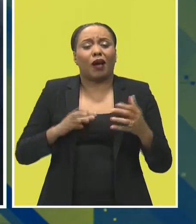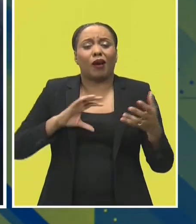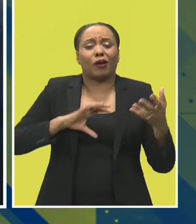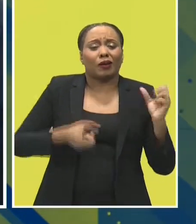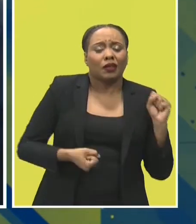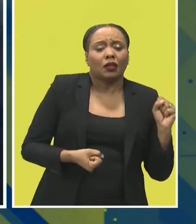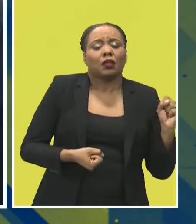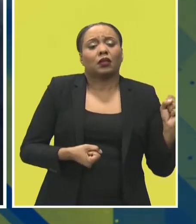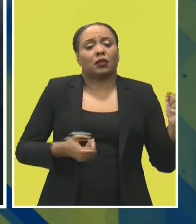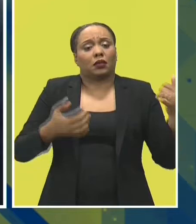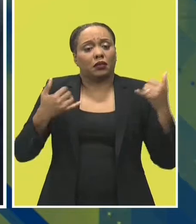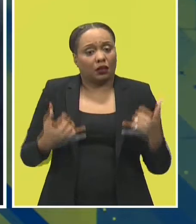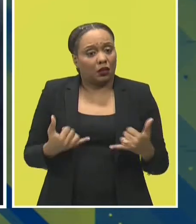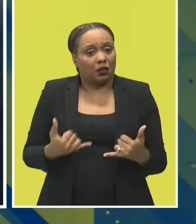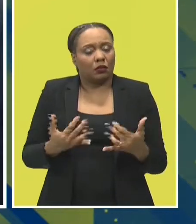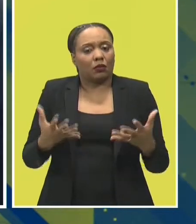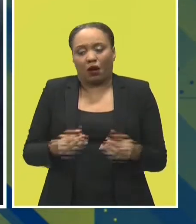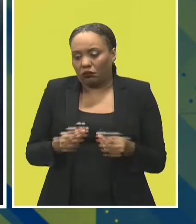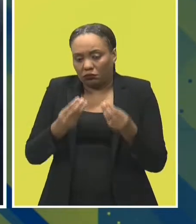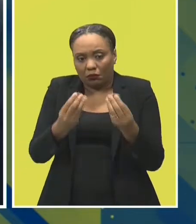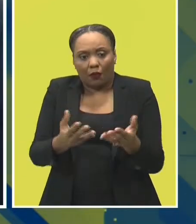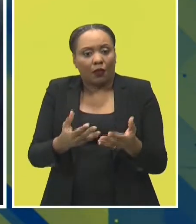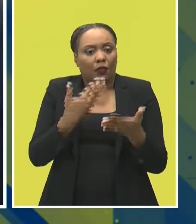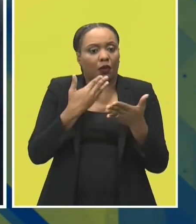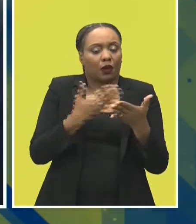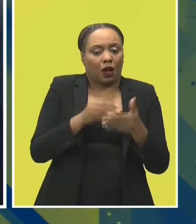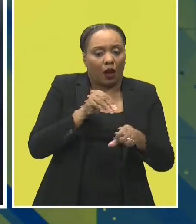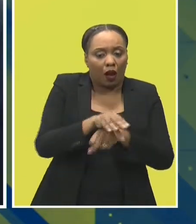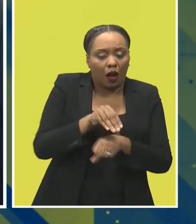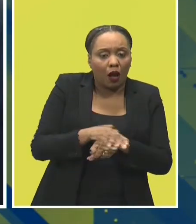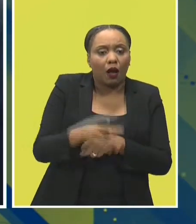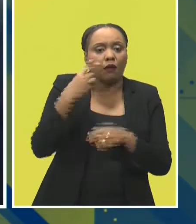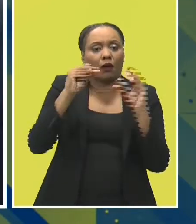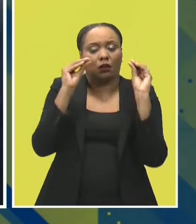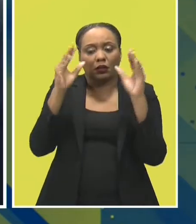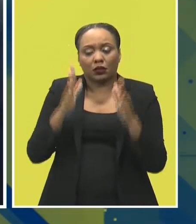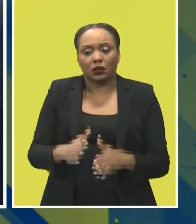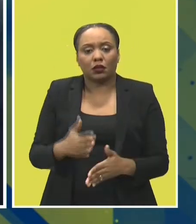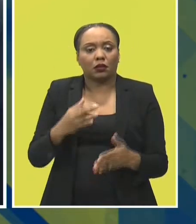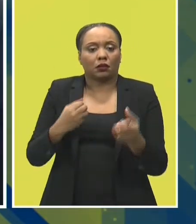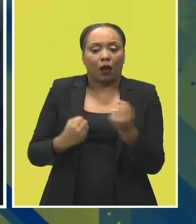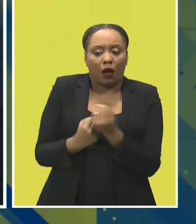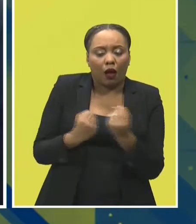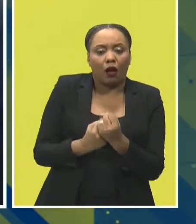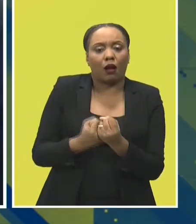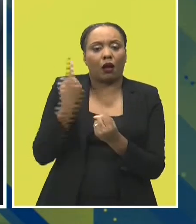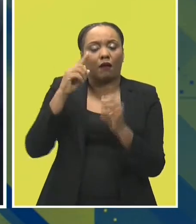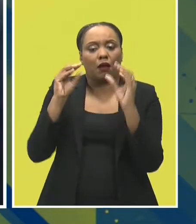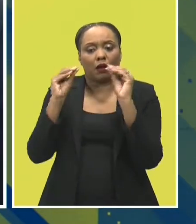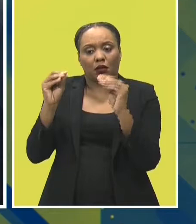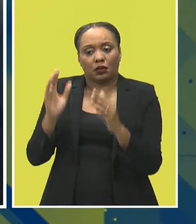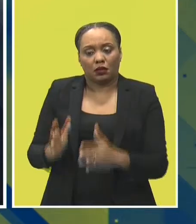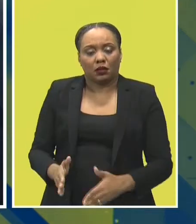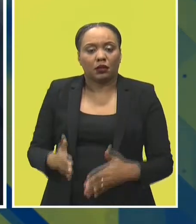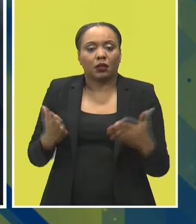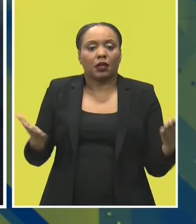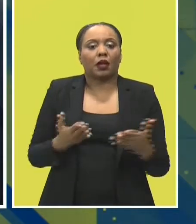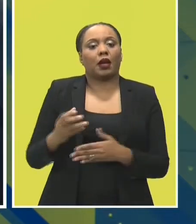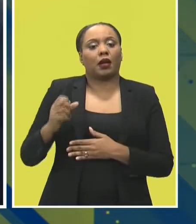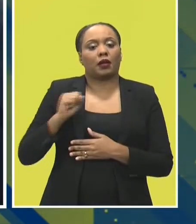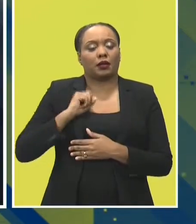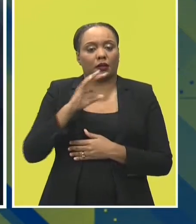is committed to ensuring that we provide the relevant support that is needed for the personnel here